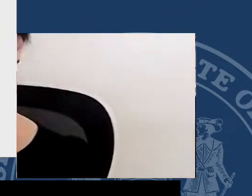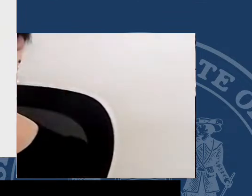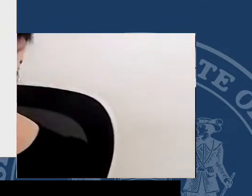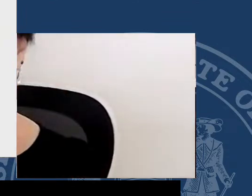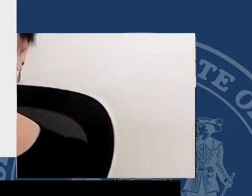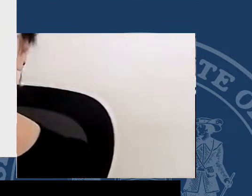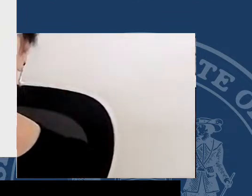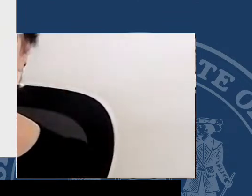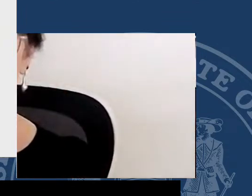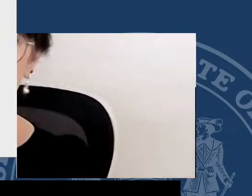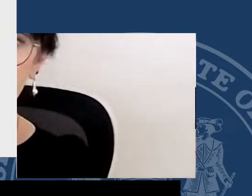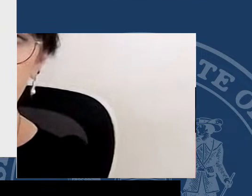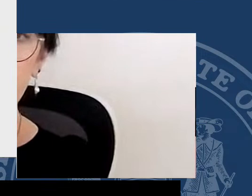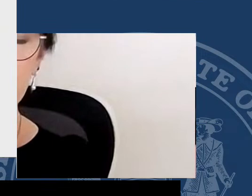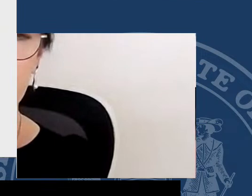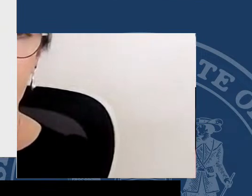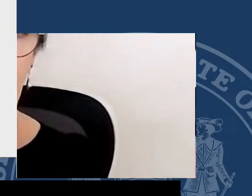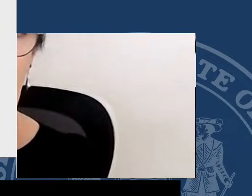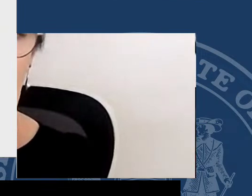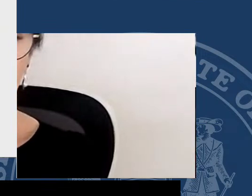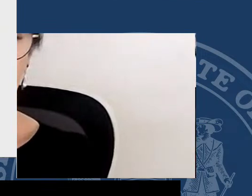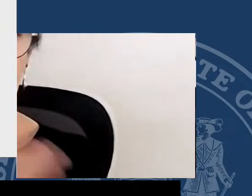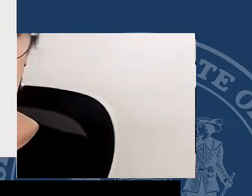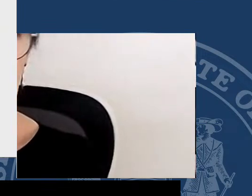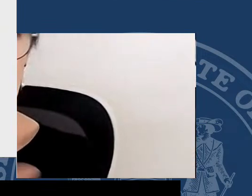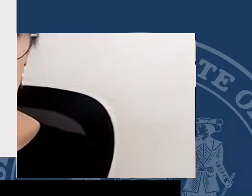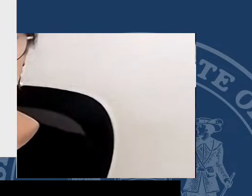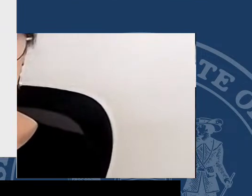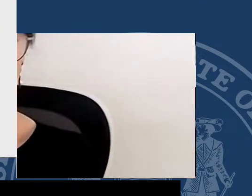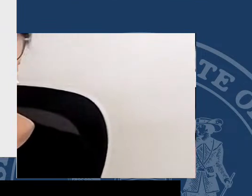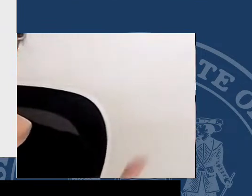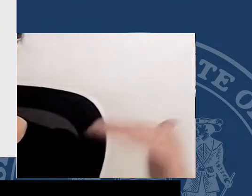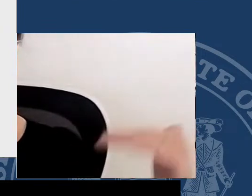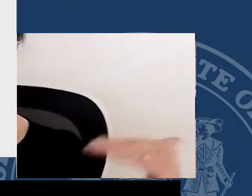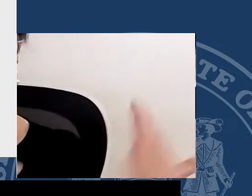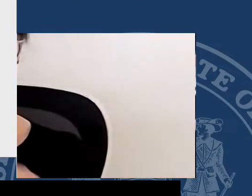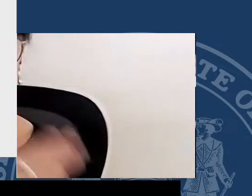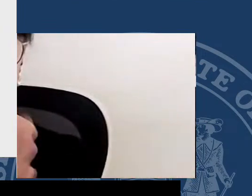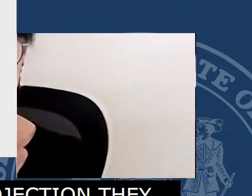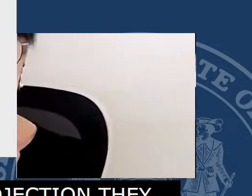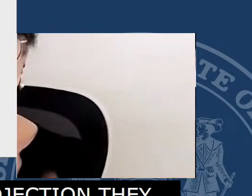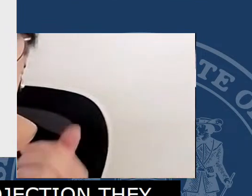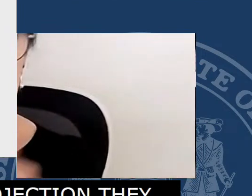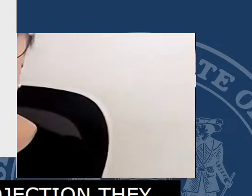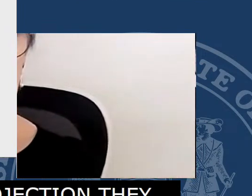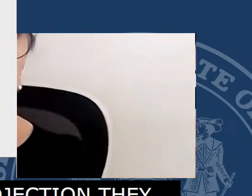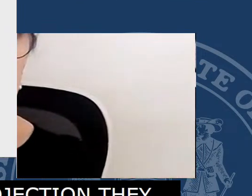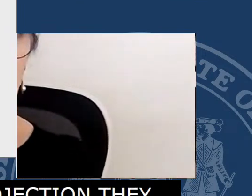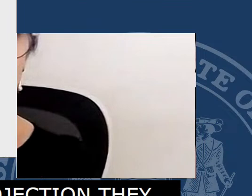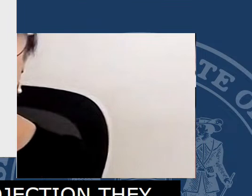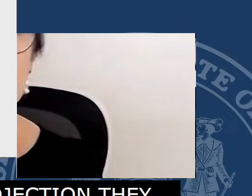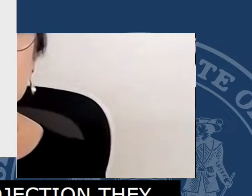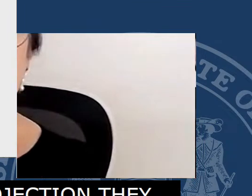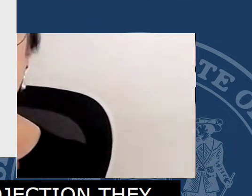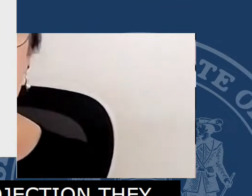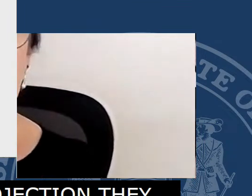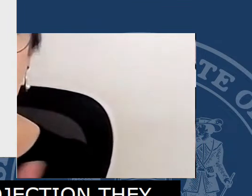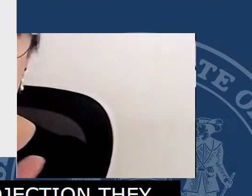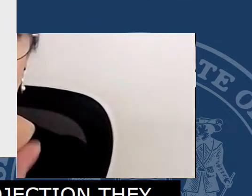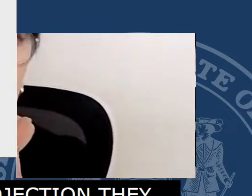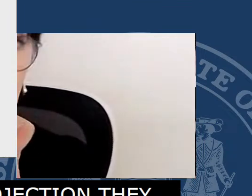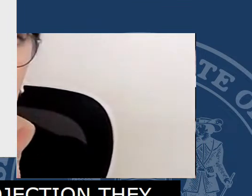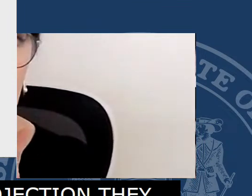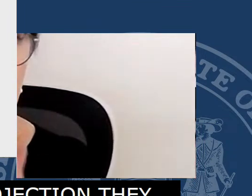that we base our budget on. So we have a balanced budget. Most states in the country have the requirement of a balanced